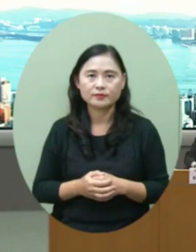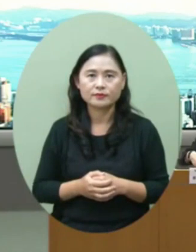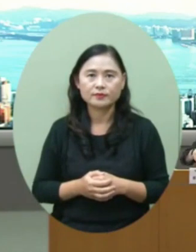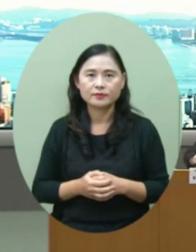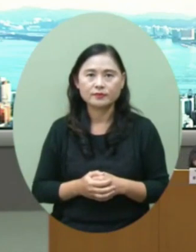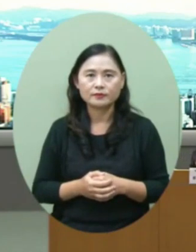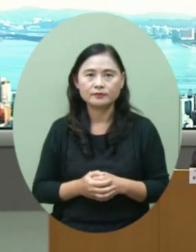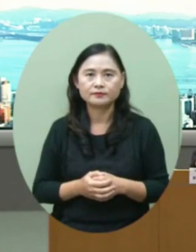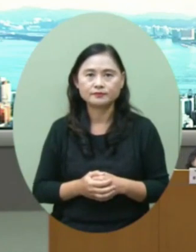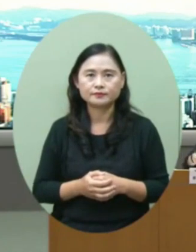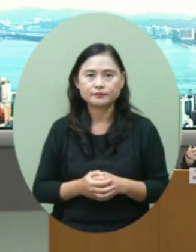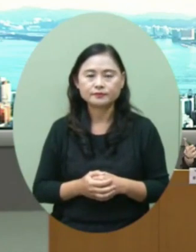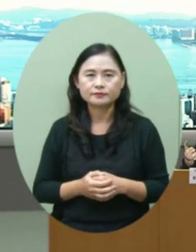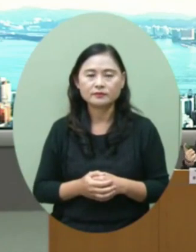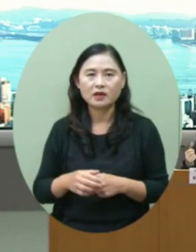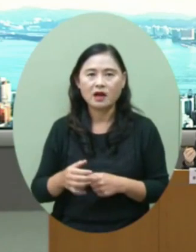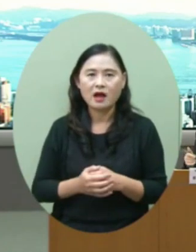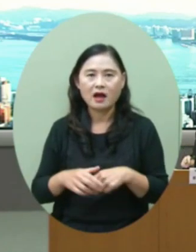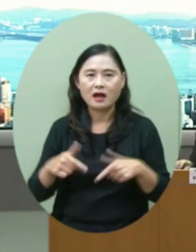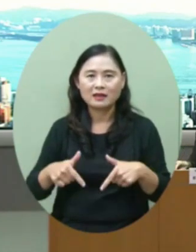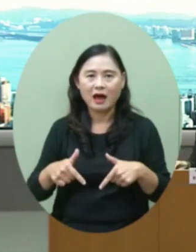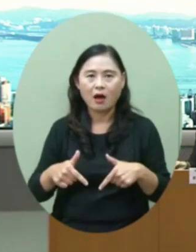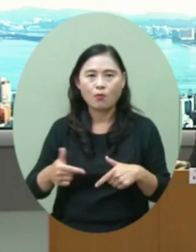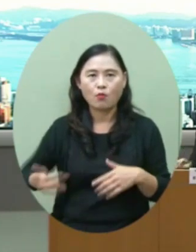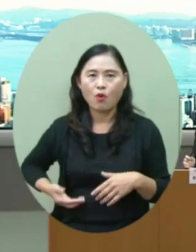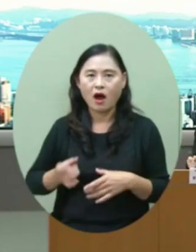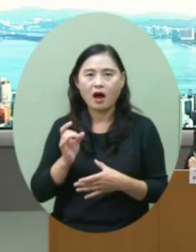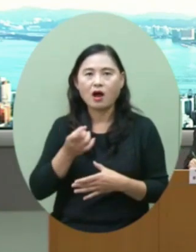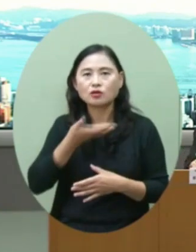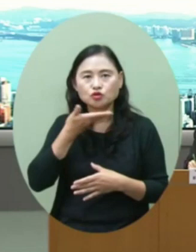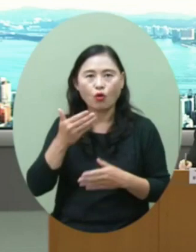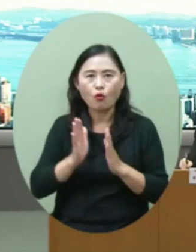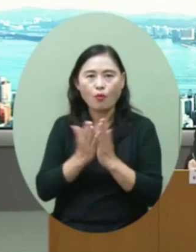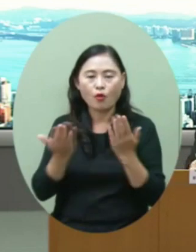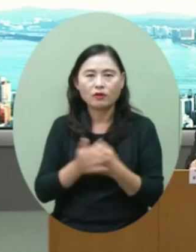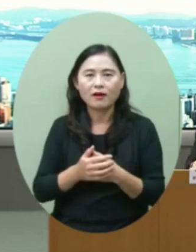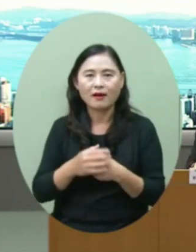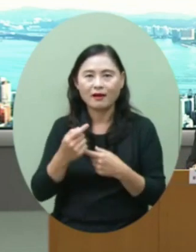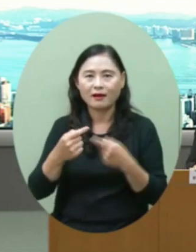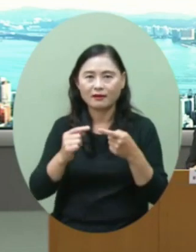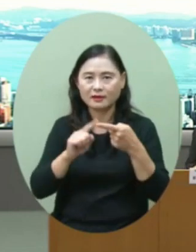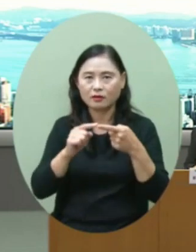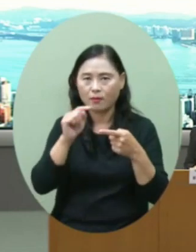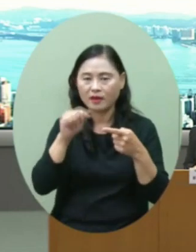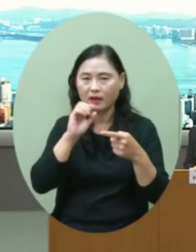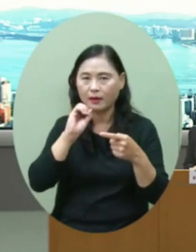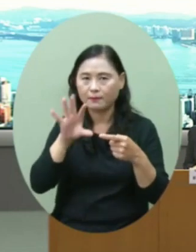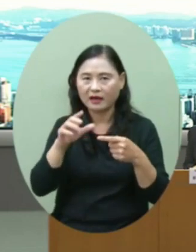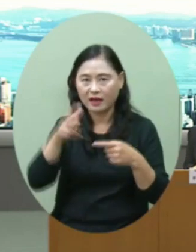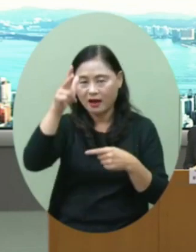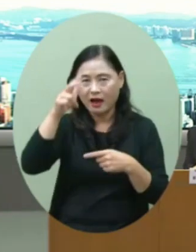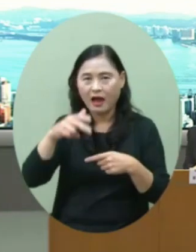Hi, this is Lillian of South China Morning Post. First question for Mrs. Lam. So according to the new law, you got the power to allow